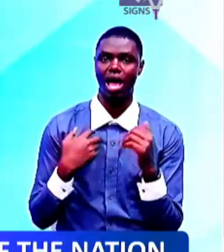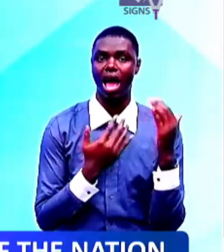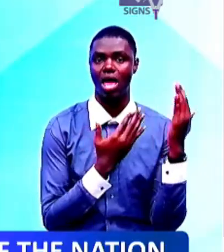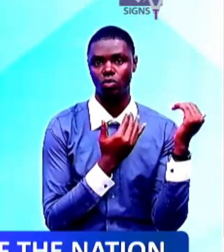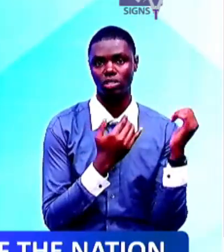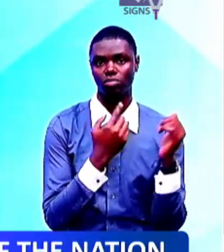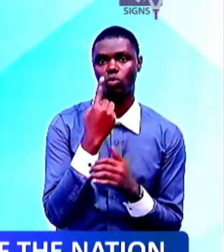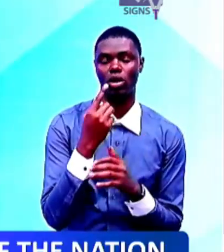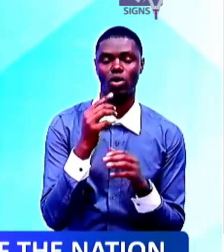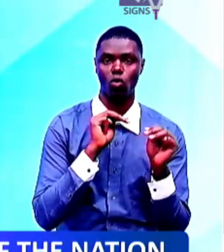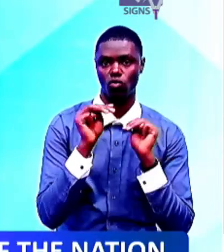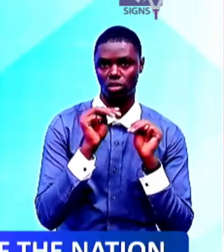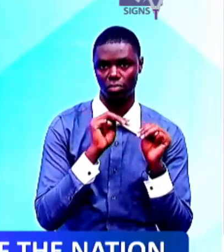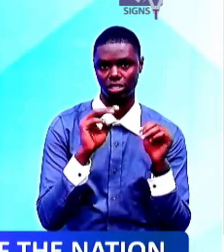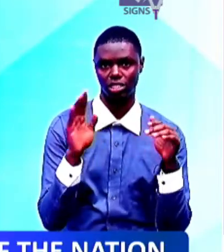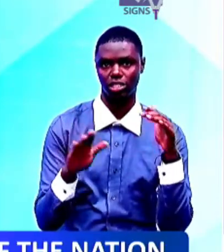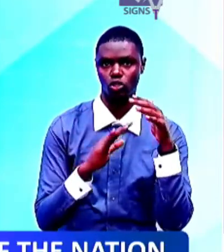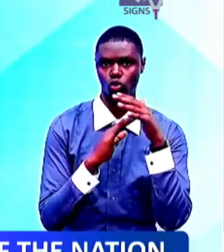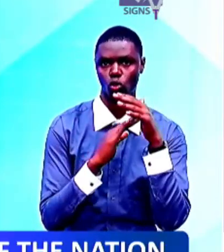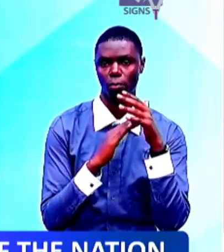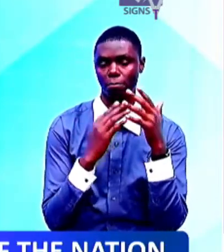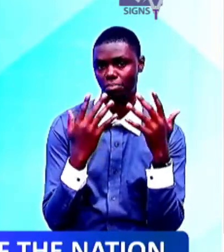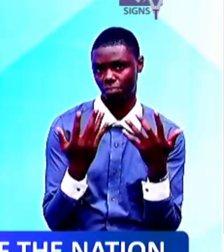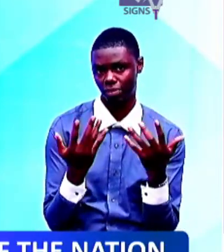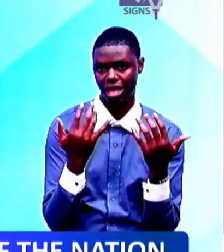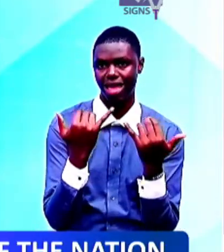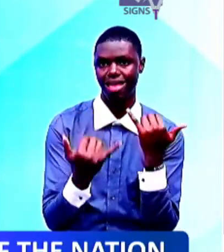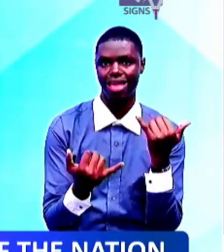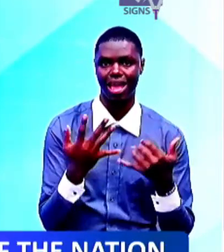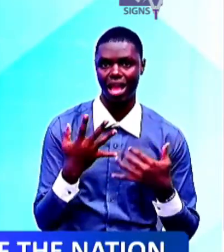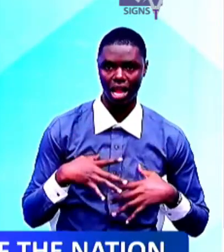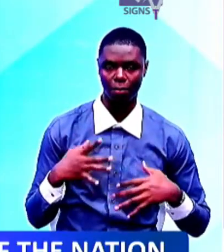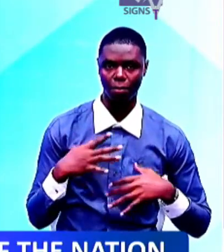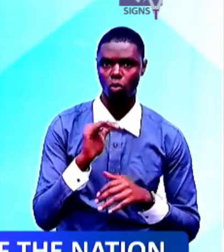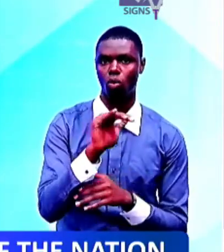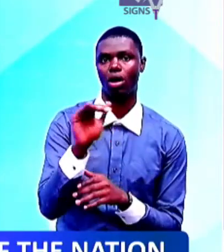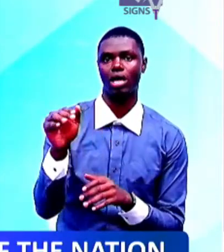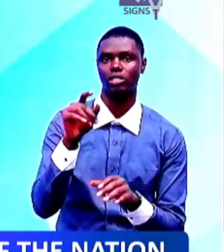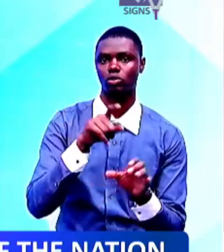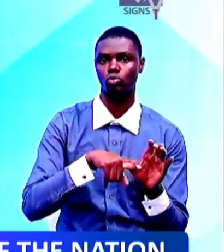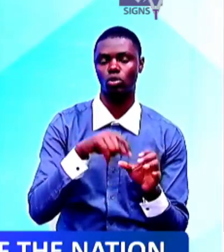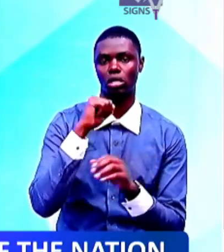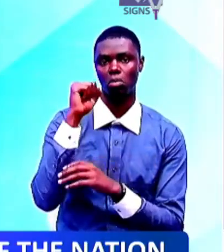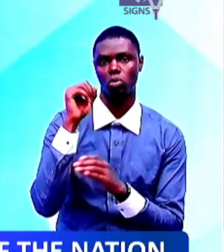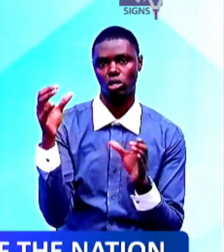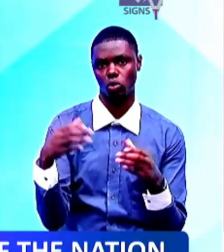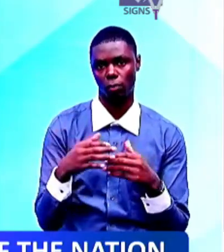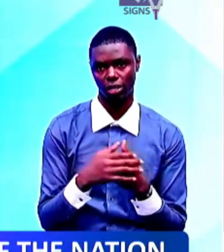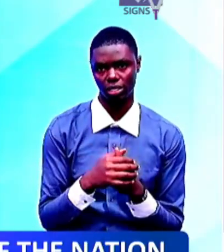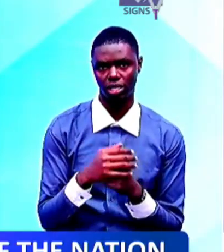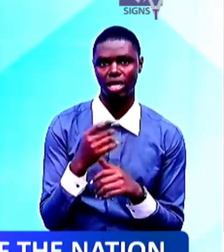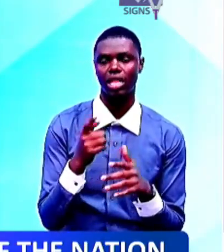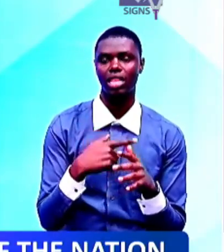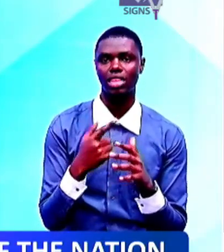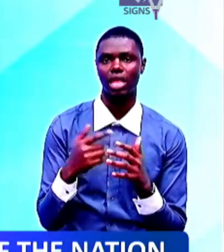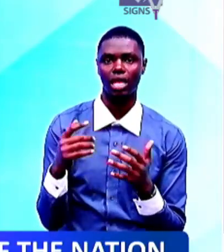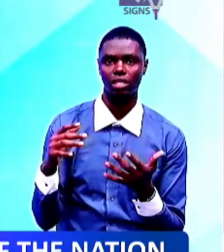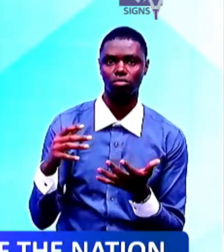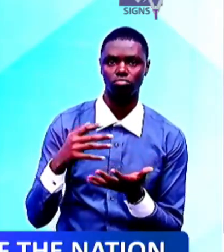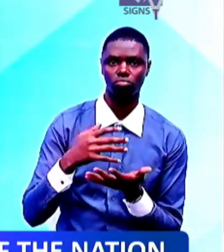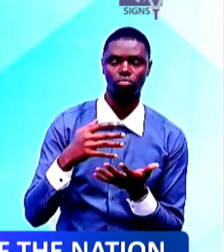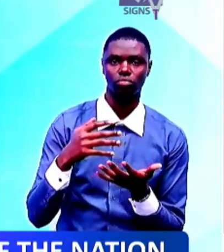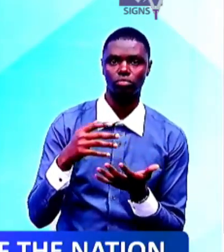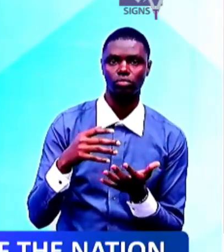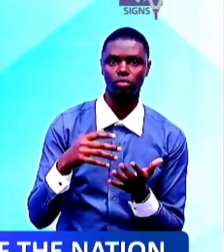one of the message that should be at the top is that young people must be urged to join political parties and front their candidates who are going to